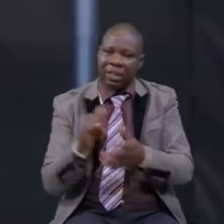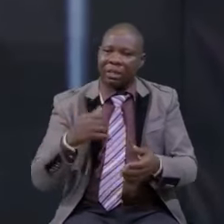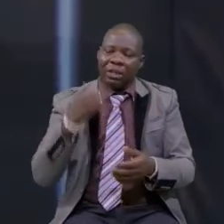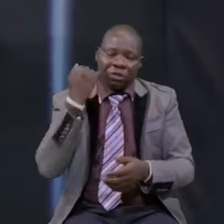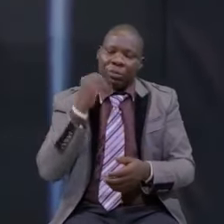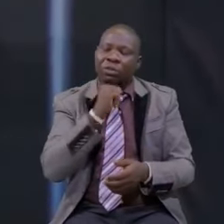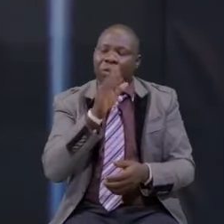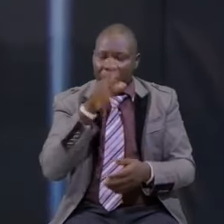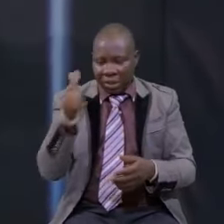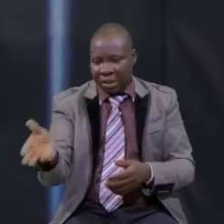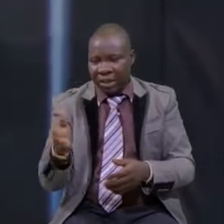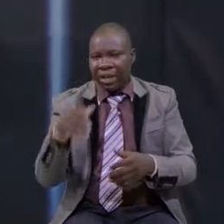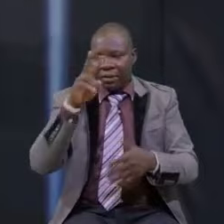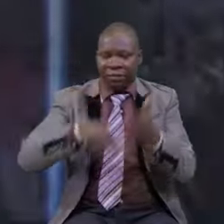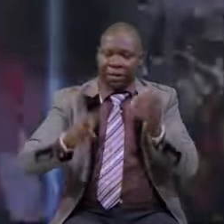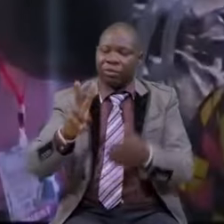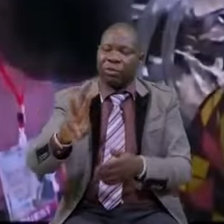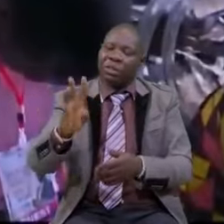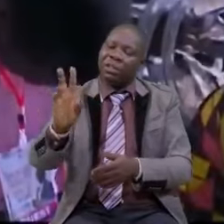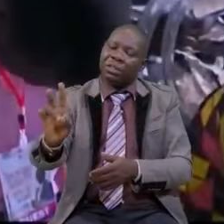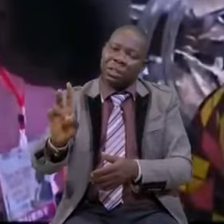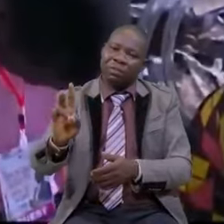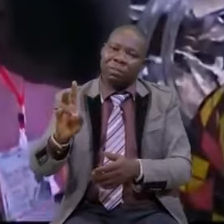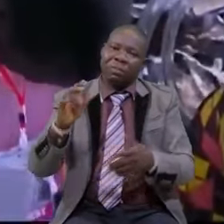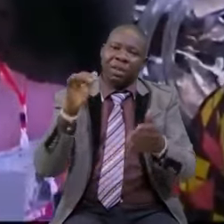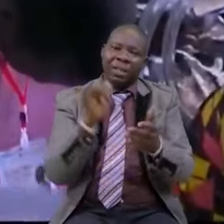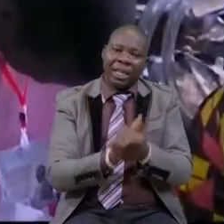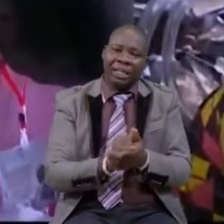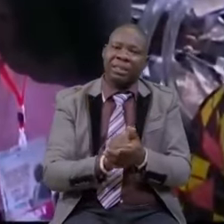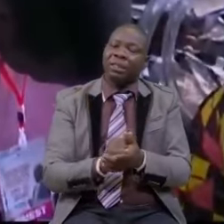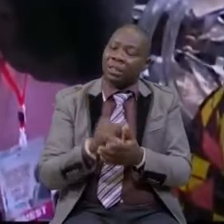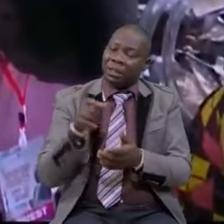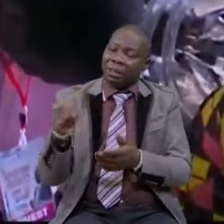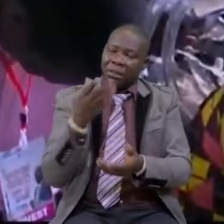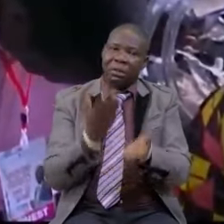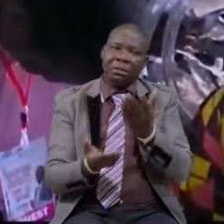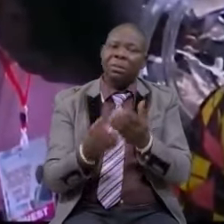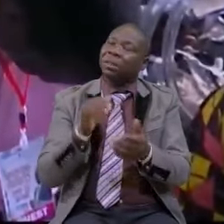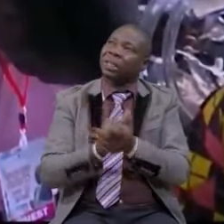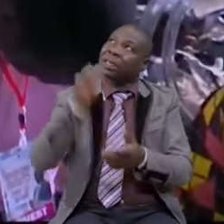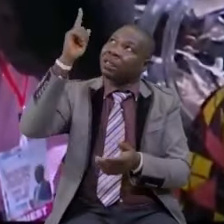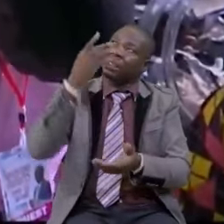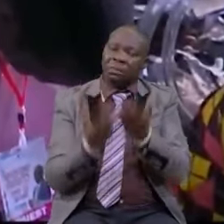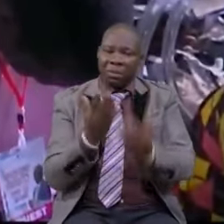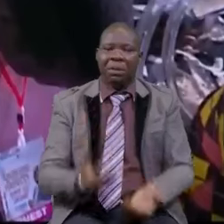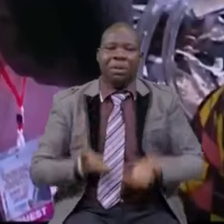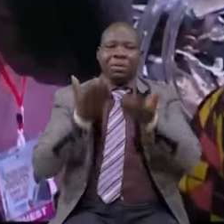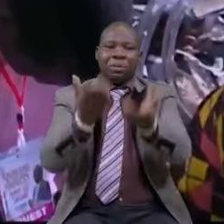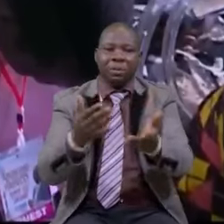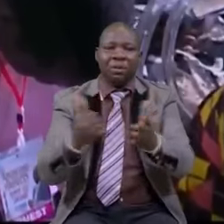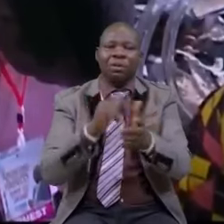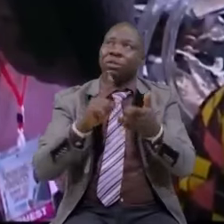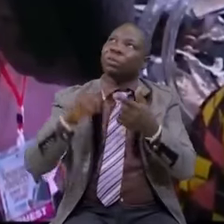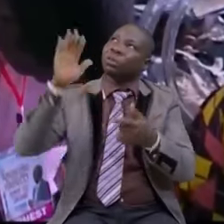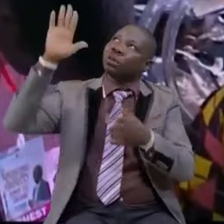Verse 27, in verse 27, that he might present he to himself, it says,